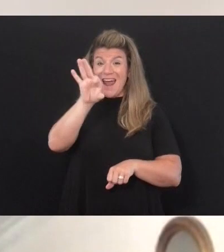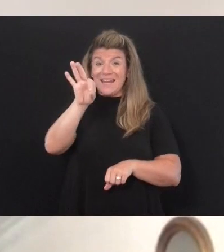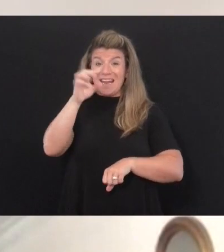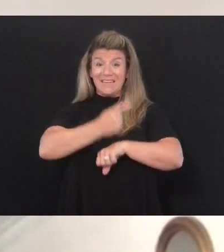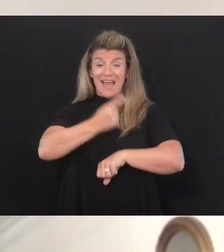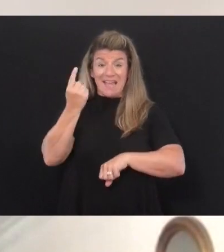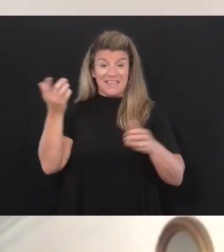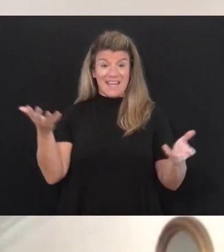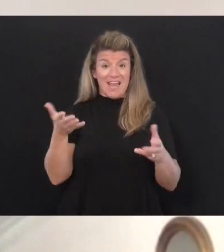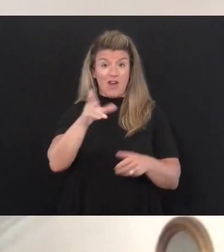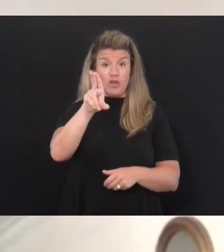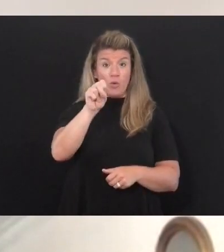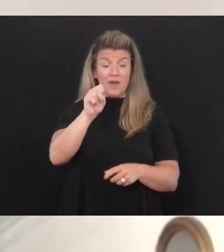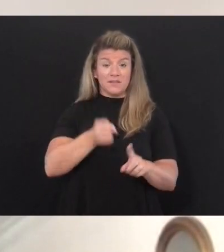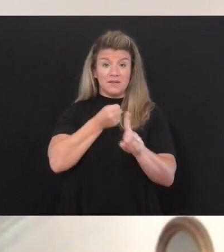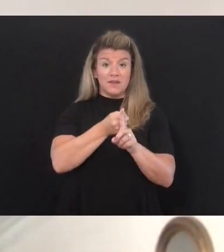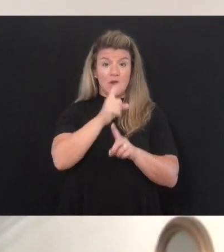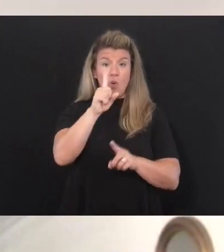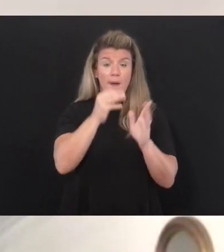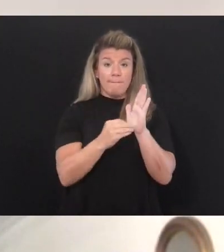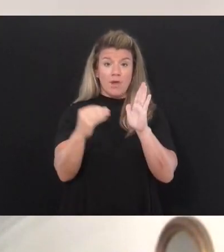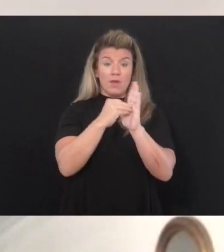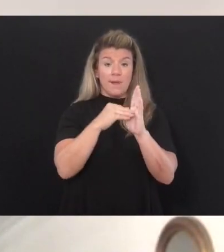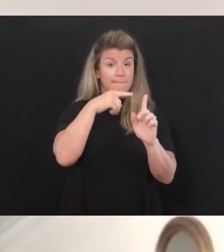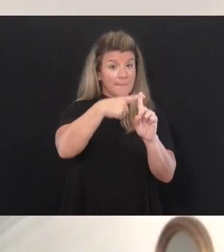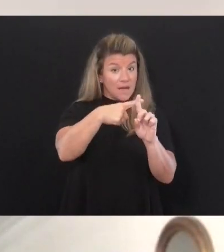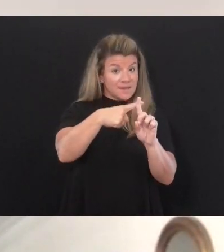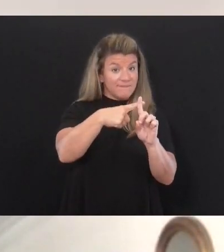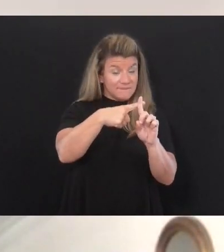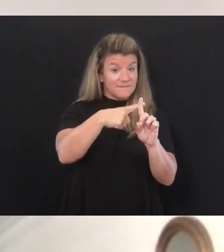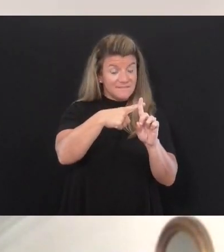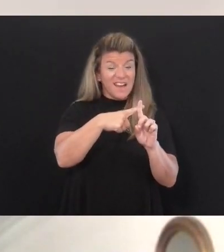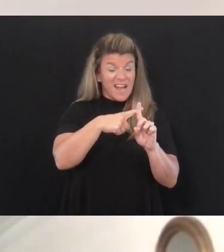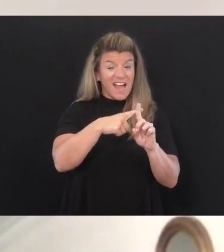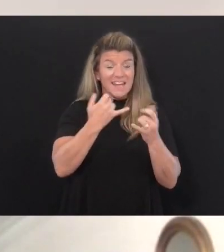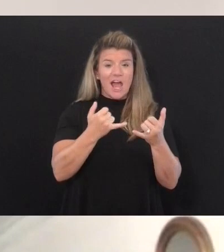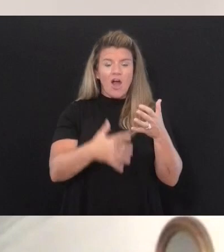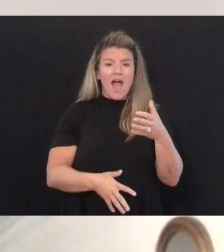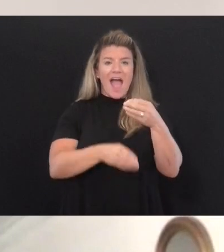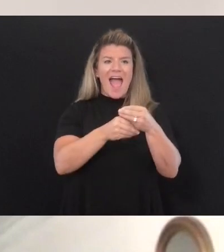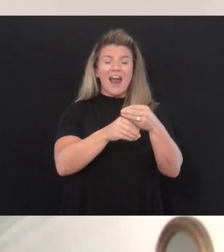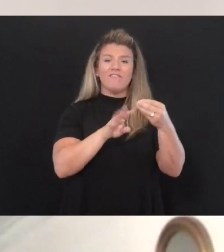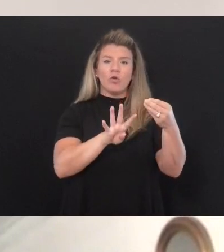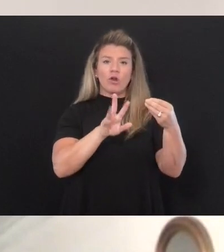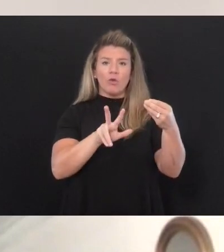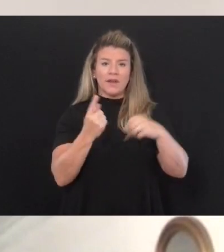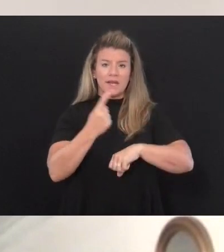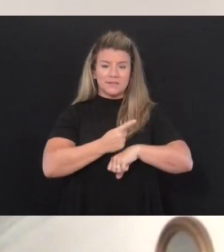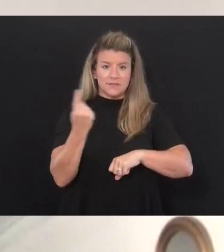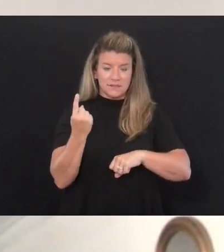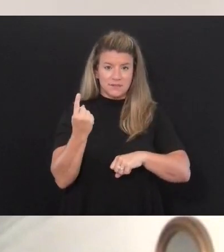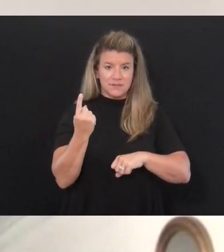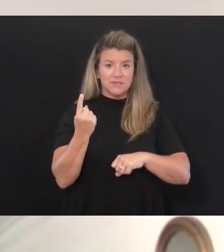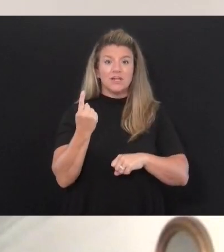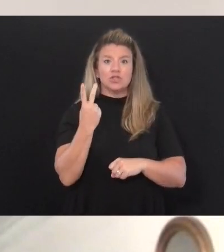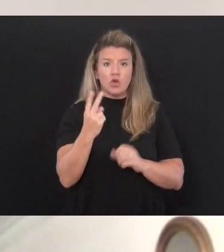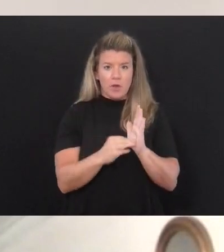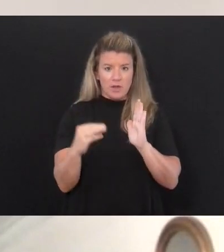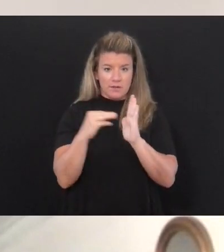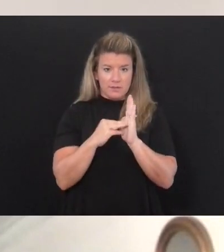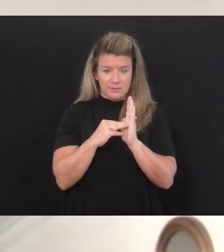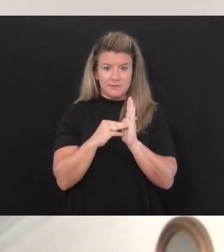wonderful job all of them are doing. You know, how much they want all of us to be able to have athletics and all